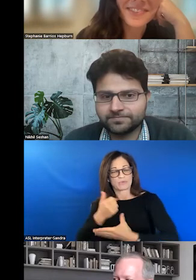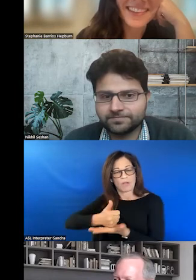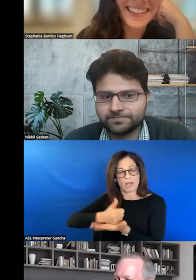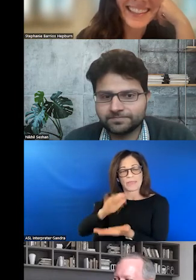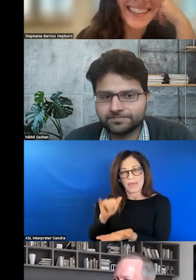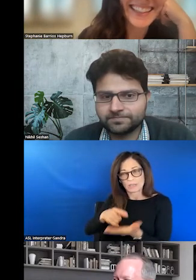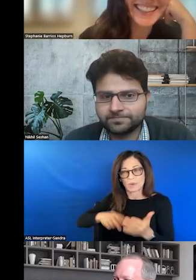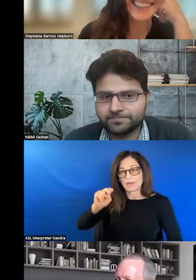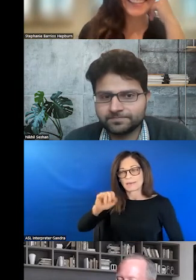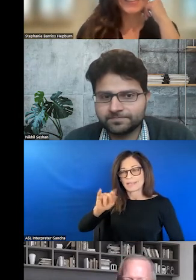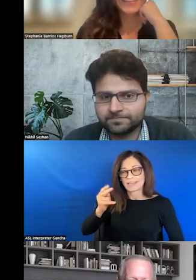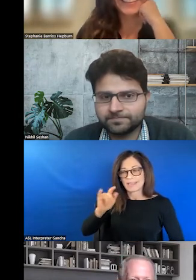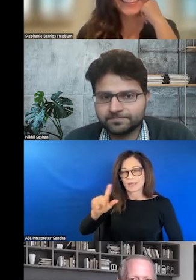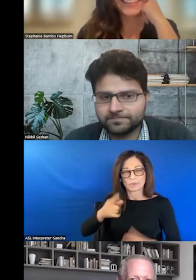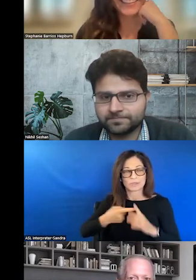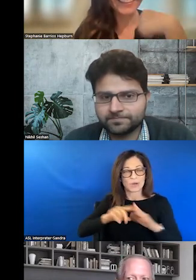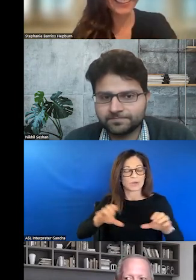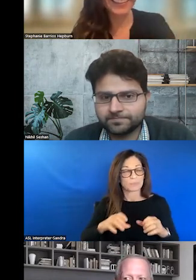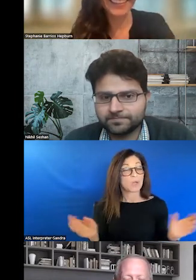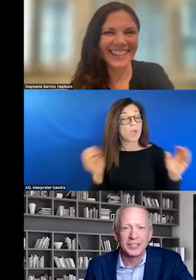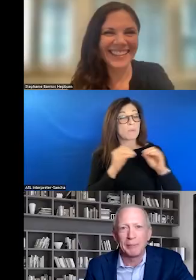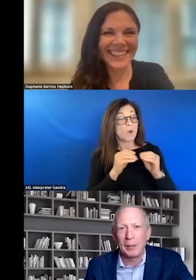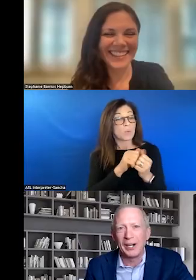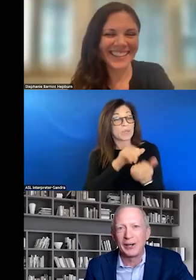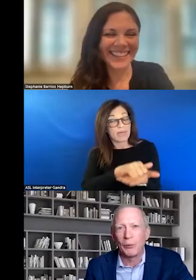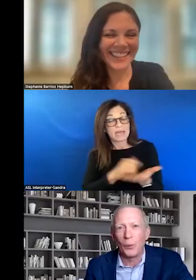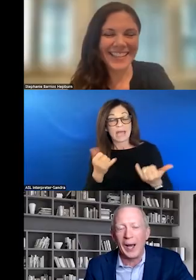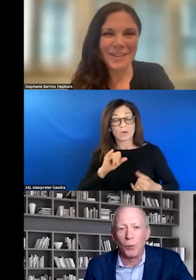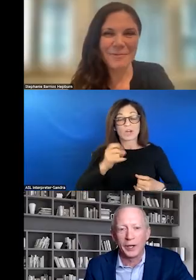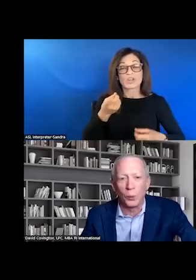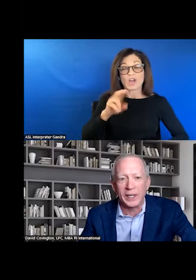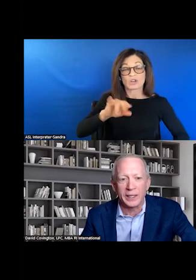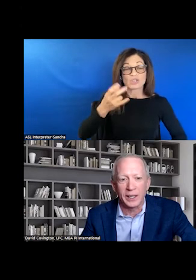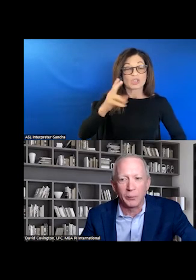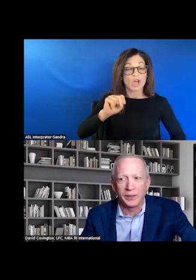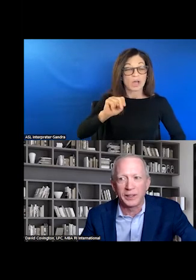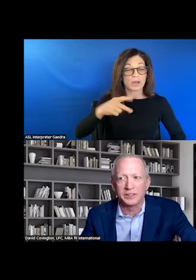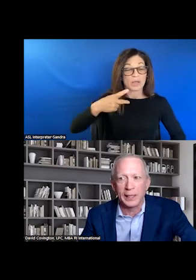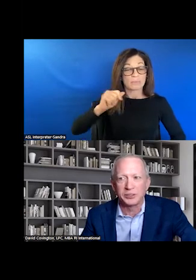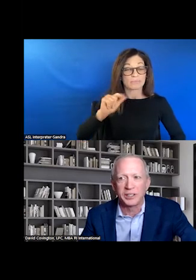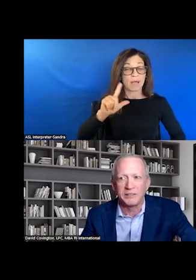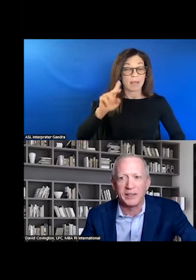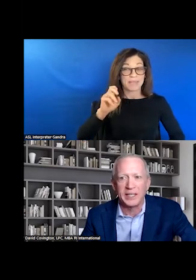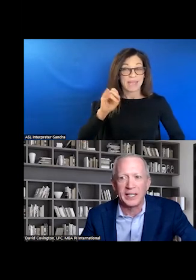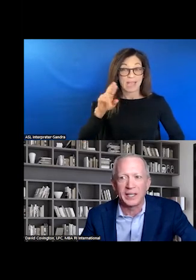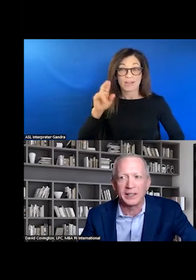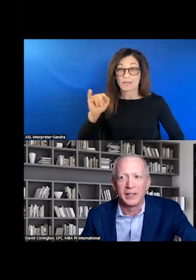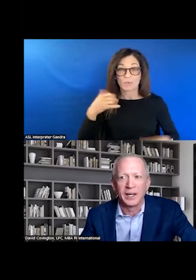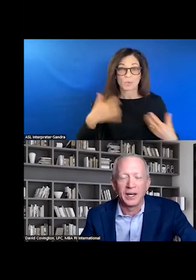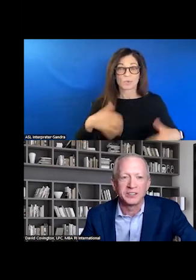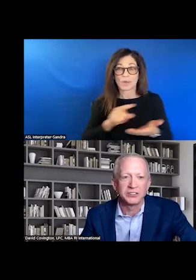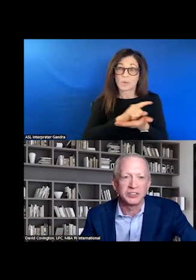So more on that to come. Dr. John Palmieri, wow, what a week with the Samhsa convening